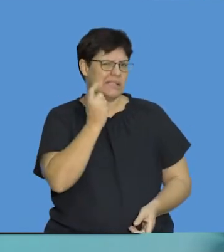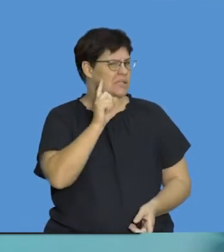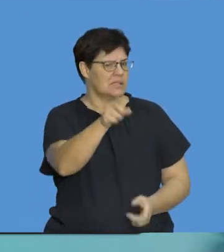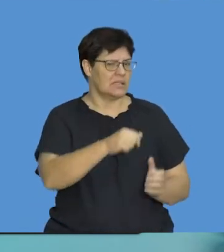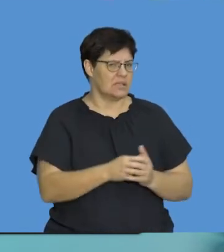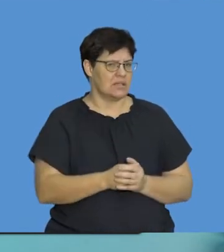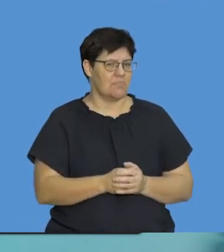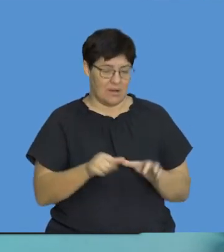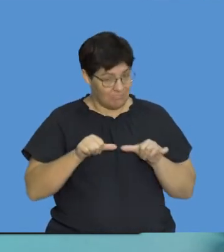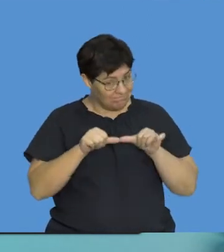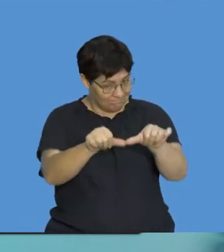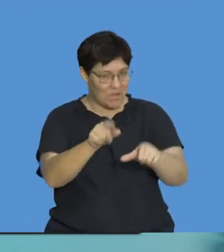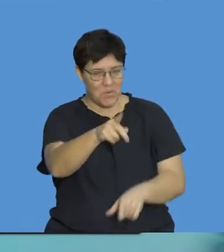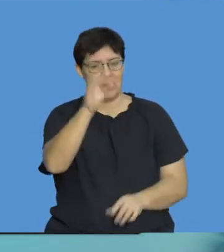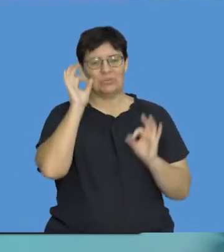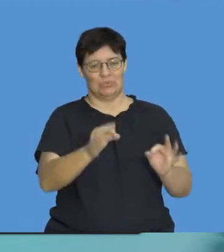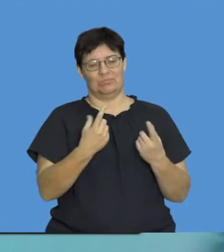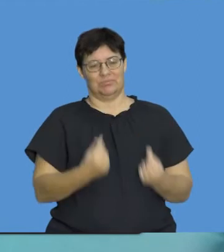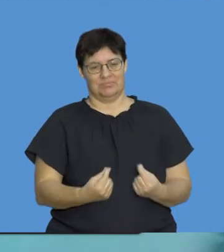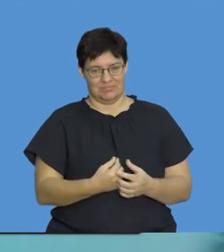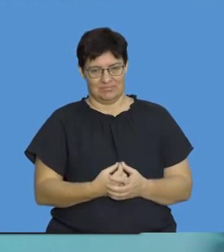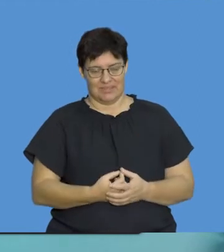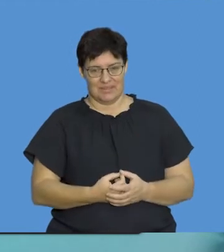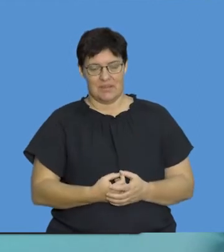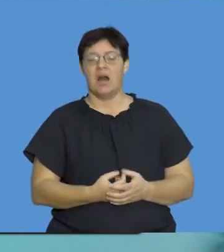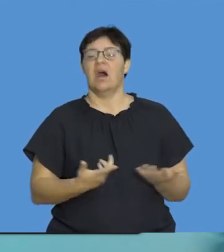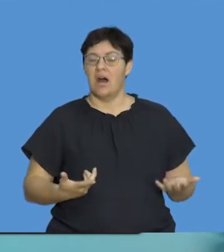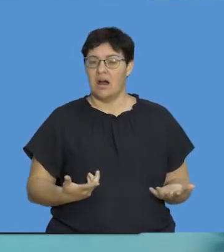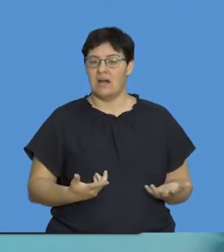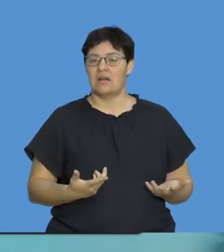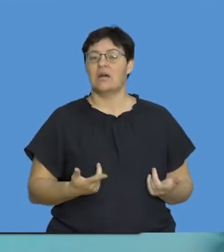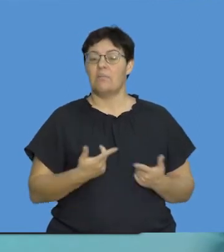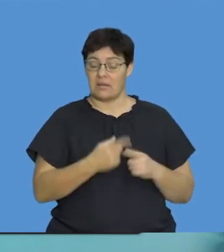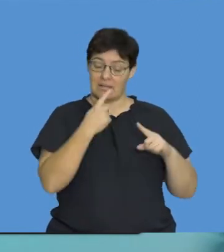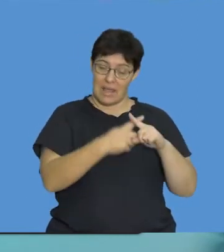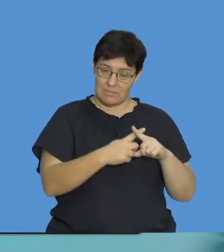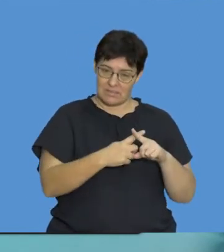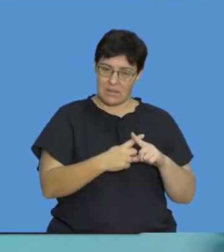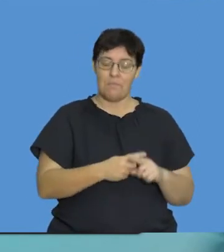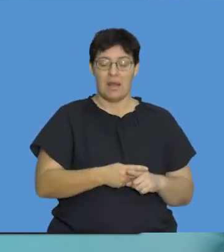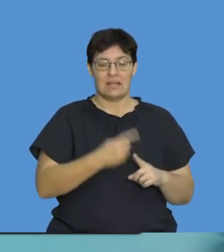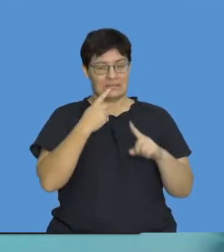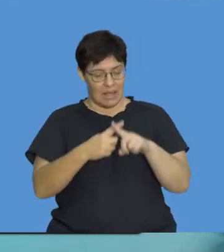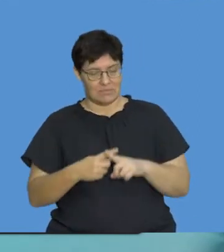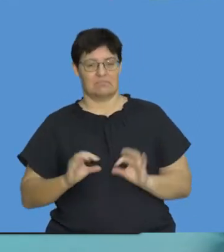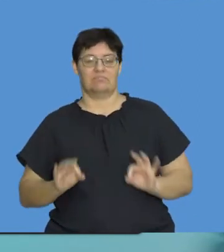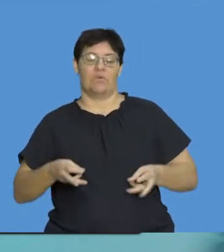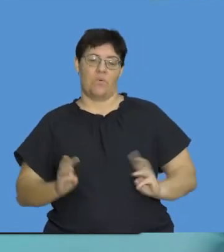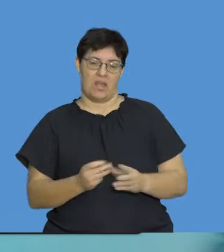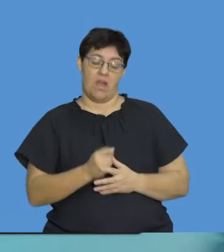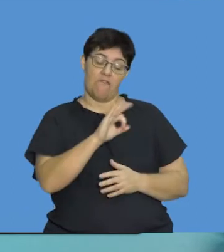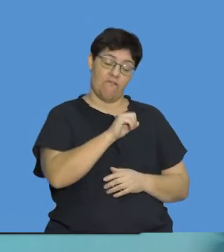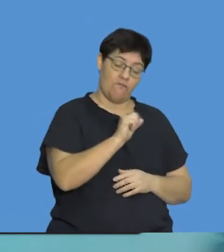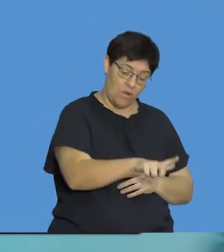now on, I know you're gonna do the right thing. So just make sure that when you're multiplying correctly, either using